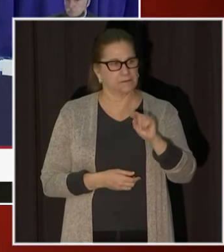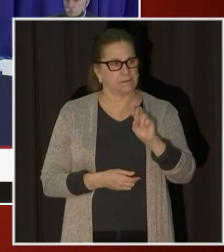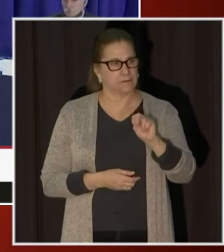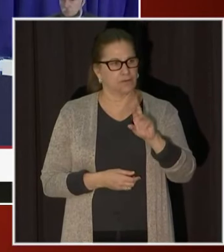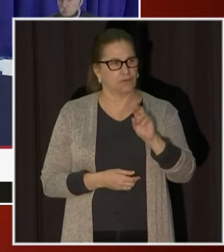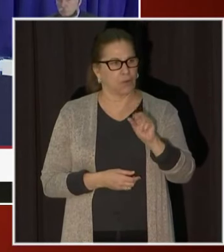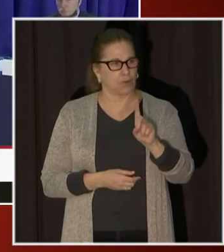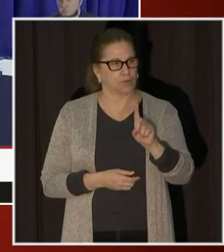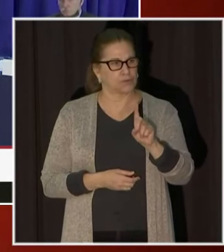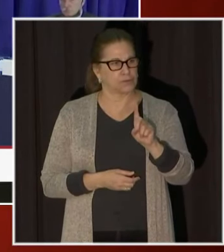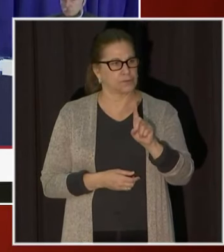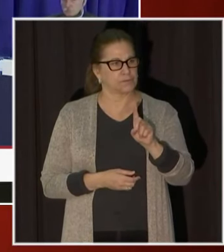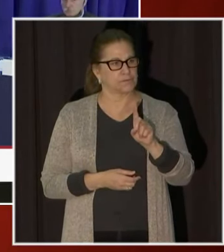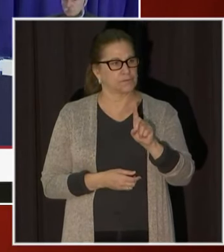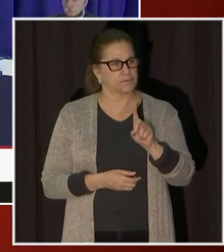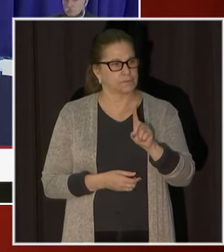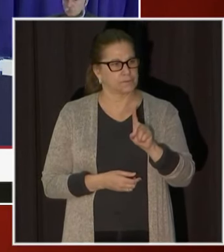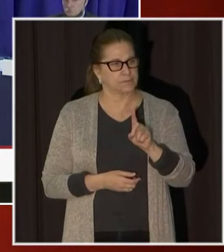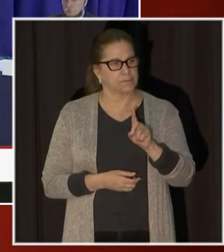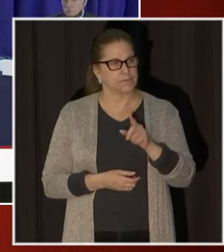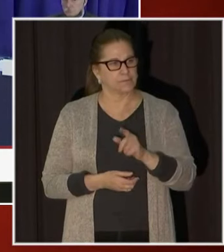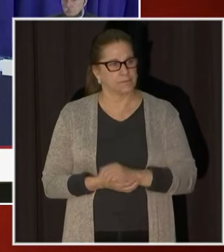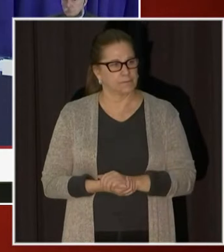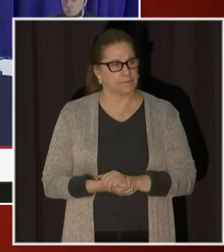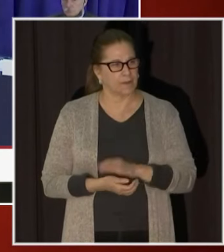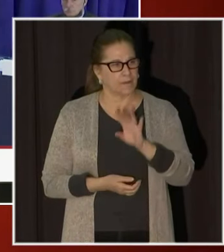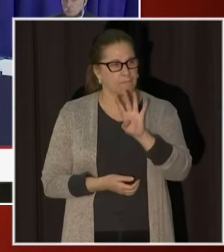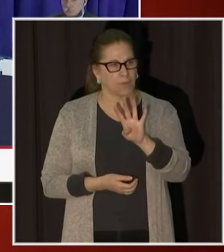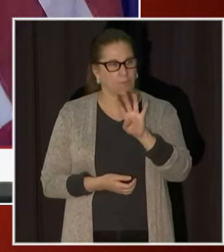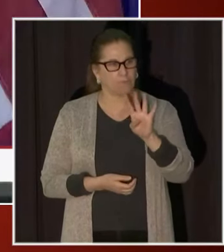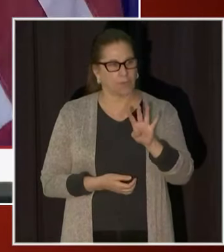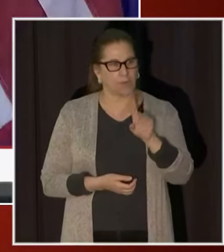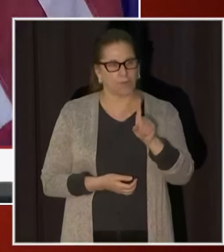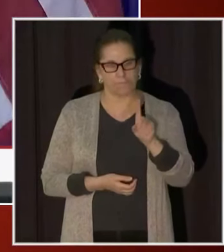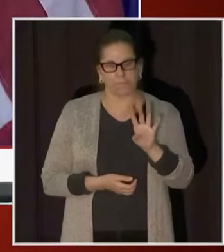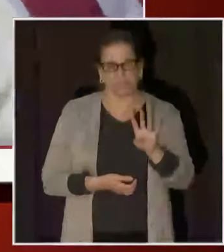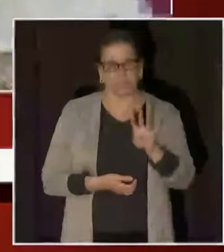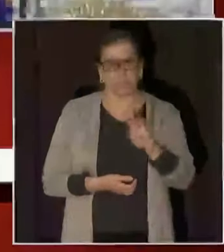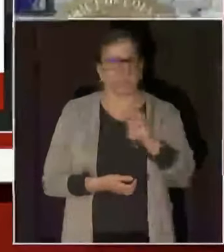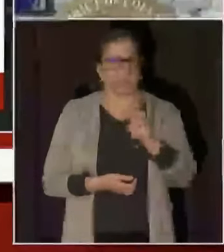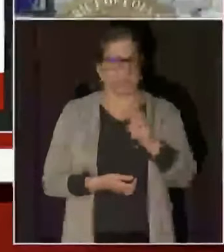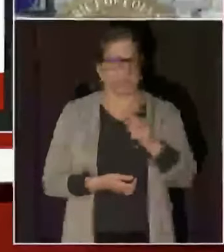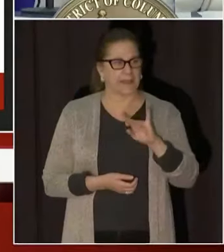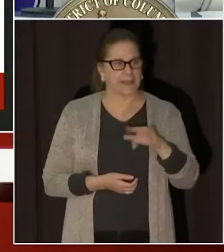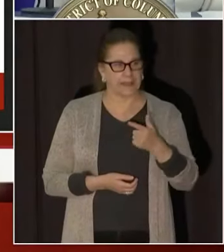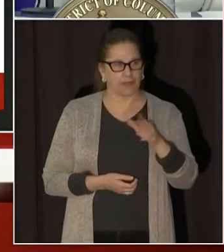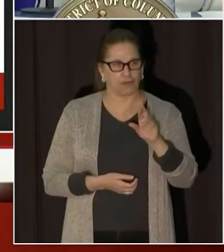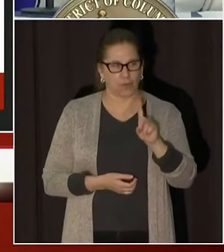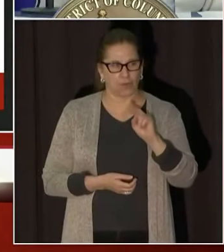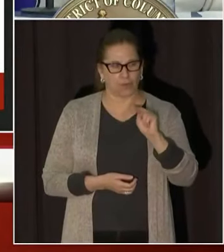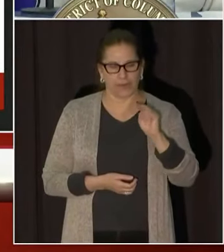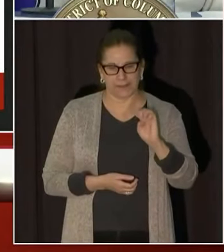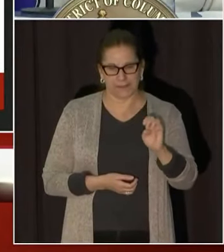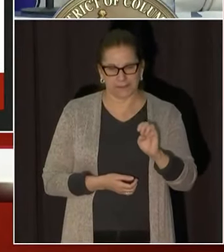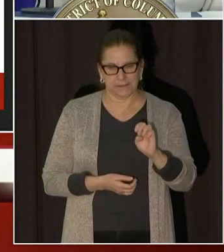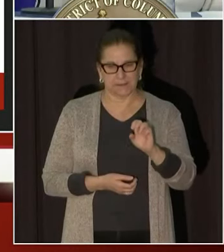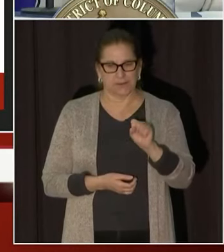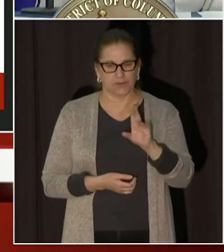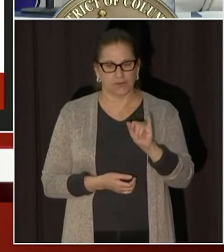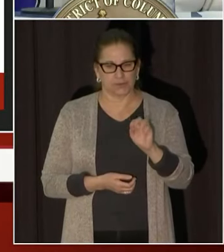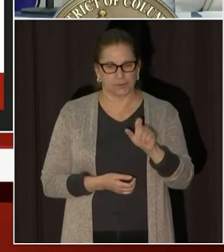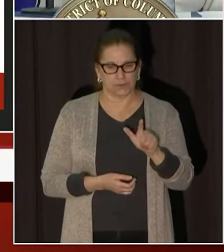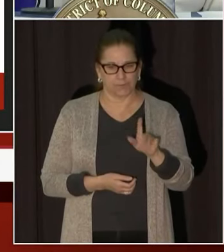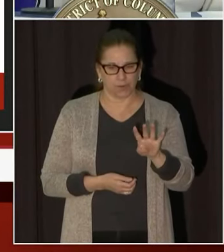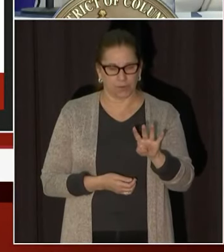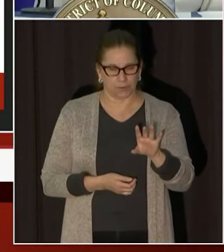will update our testing map to include this. They will be testing there 10 a.m. to 2 p.m. Tuesdays and